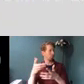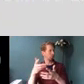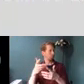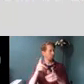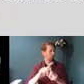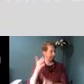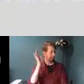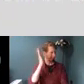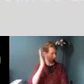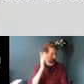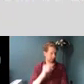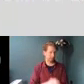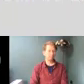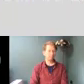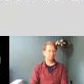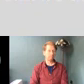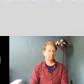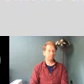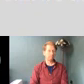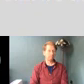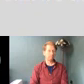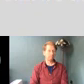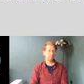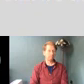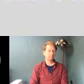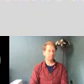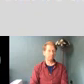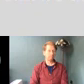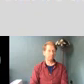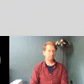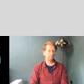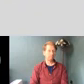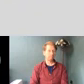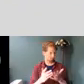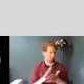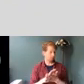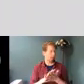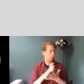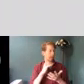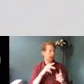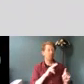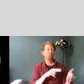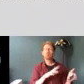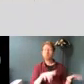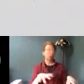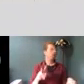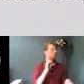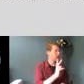speakers. The session will be recorded. You can follow up again if you'd like to.